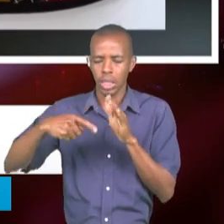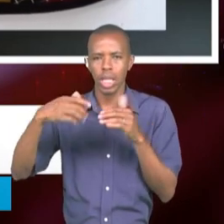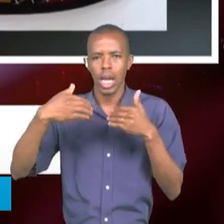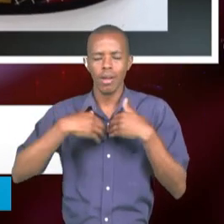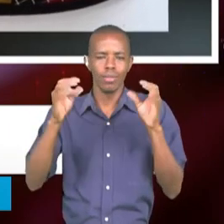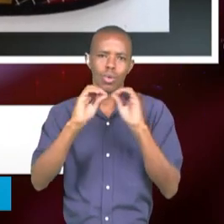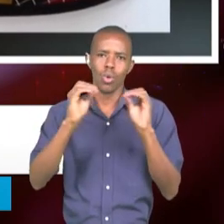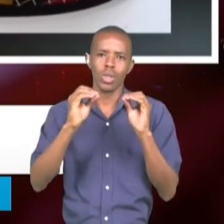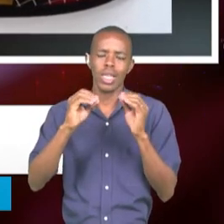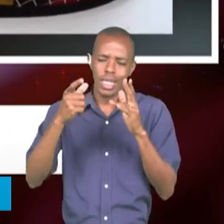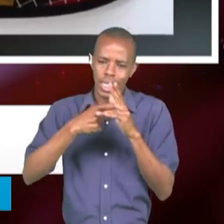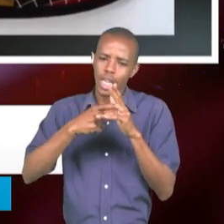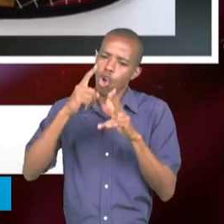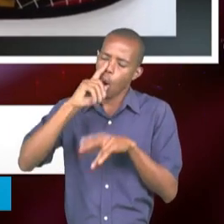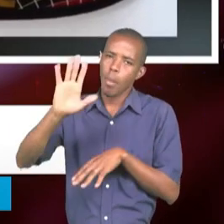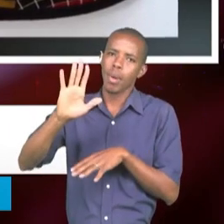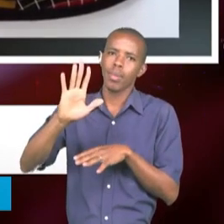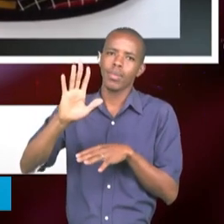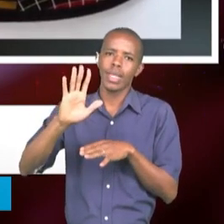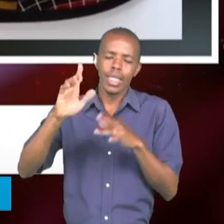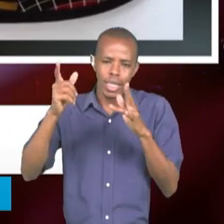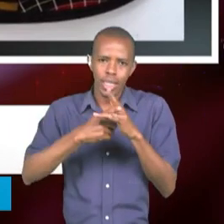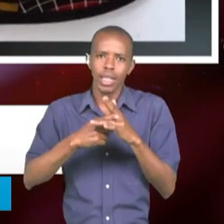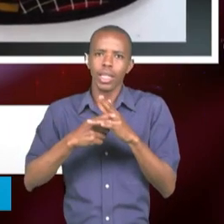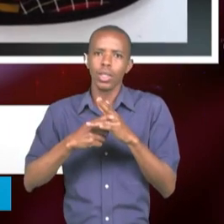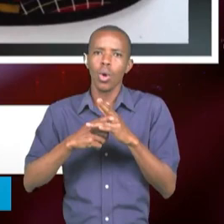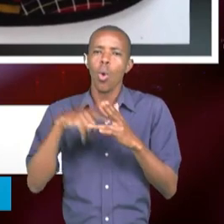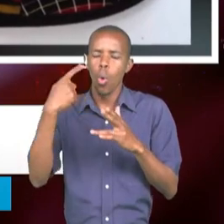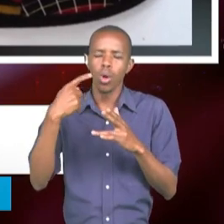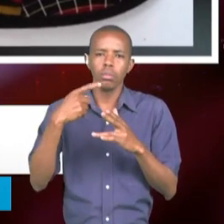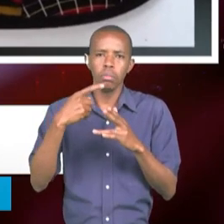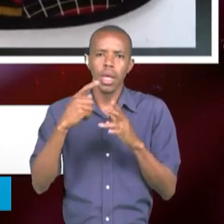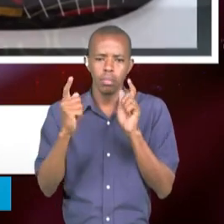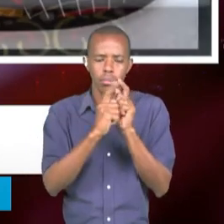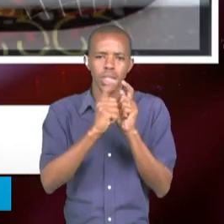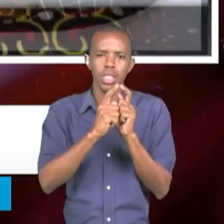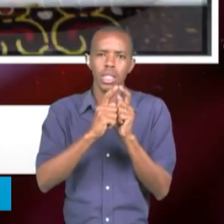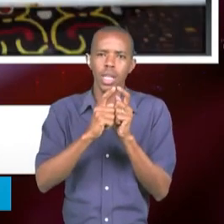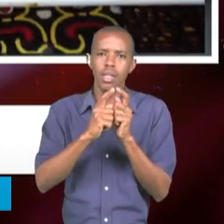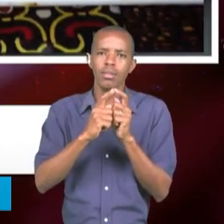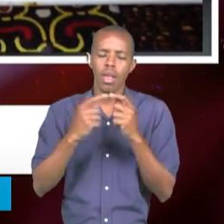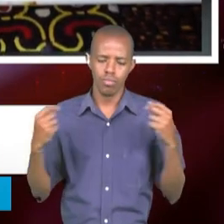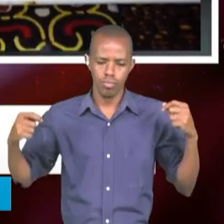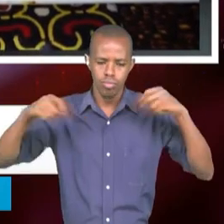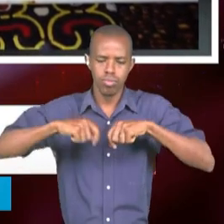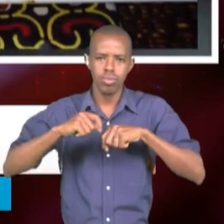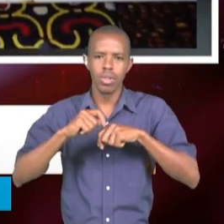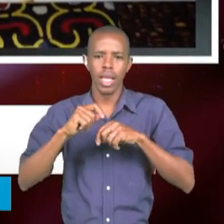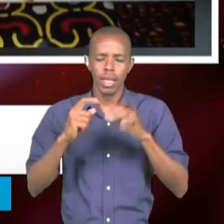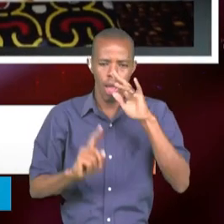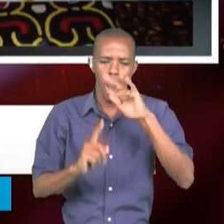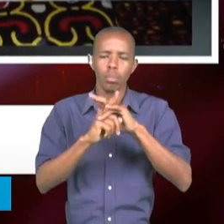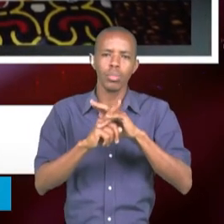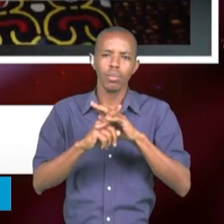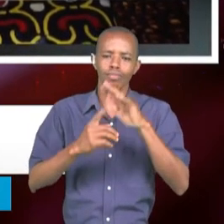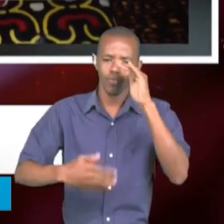time, start even getting watu wanaenda wenyewe kufua. Yeah. Unawavalisha uniform, they look so professional. Mm-hmm. Trust me, hata ukiambia